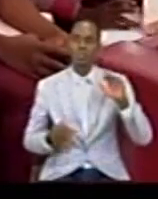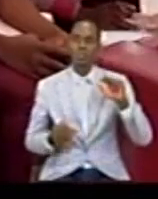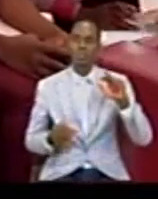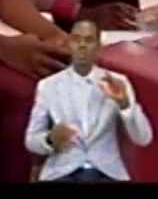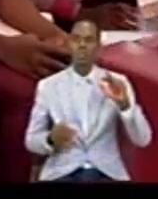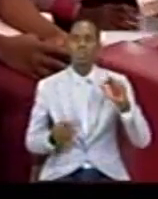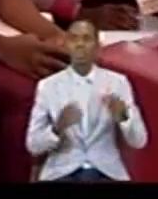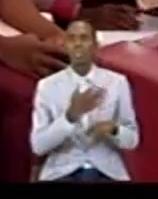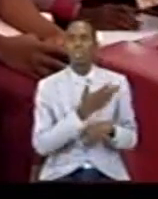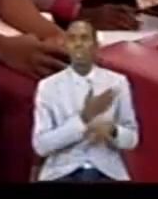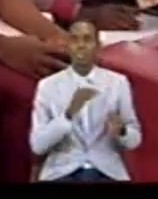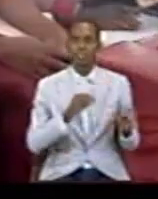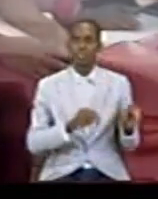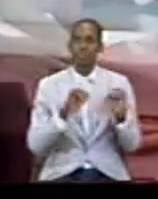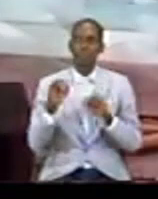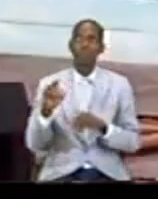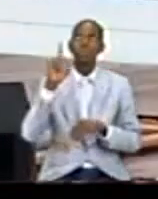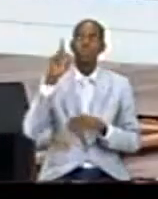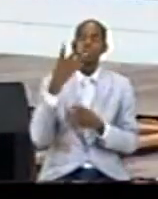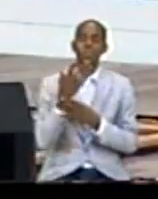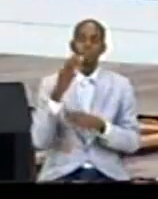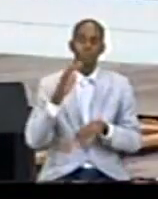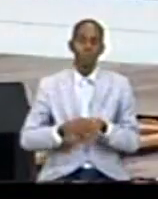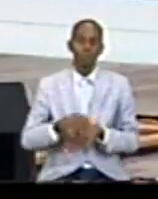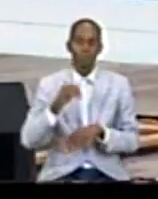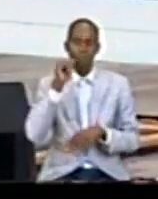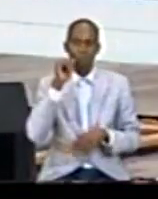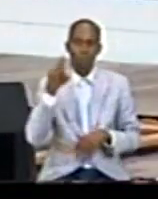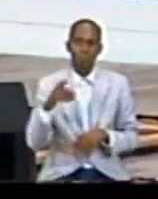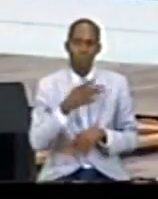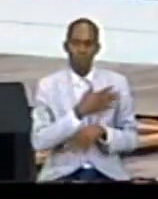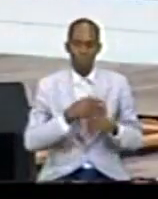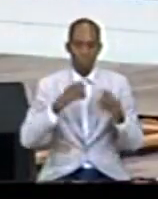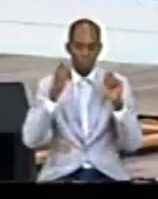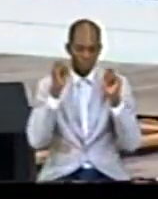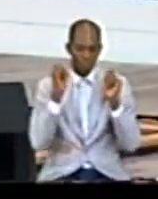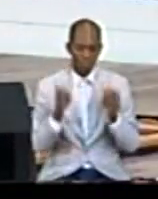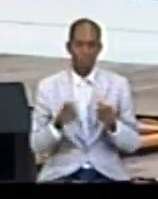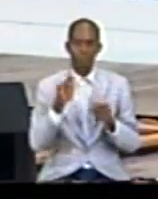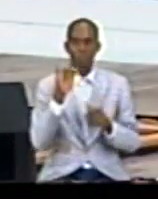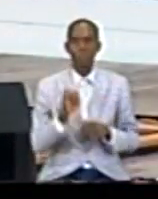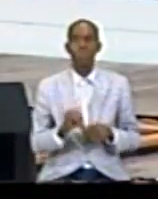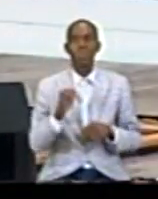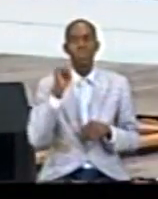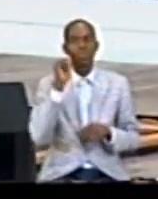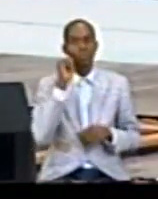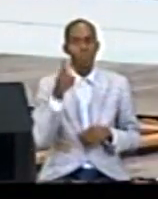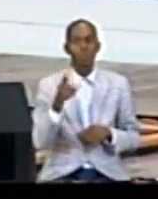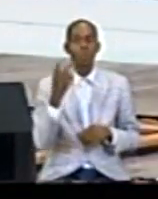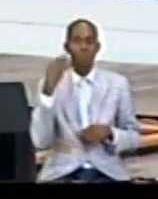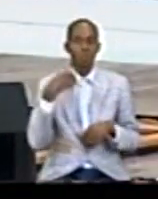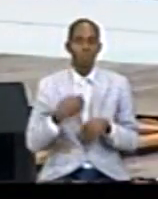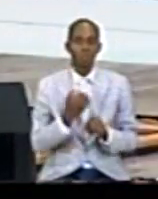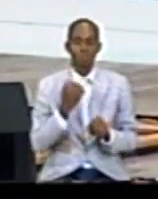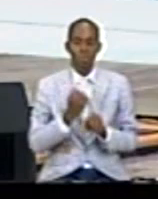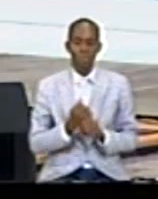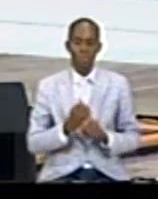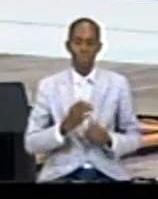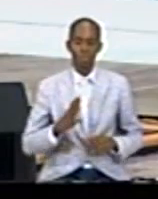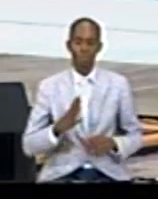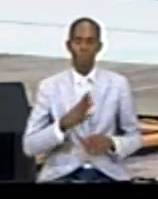laid his hands on her, and immediately she was made straight